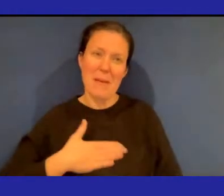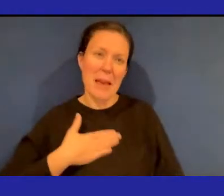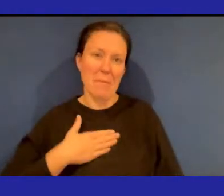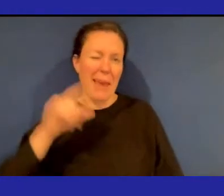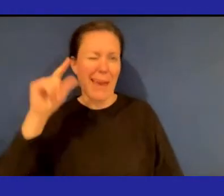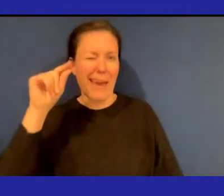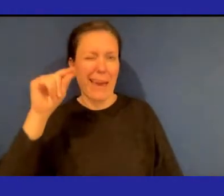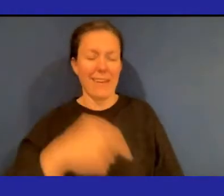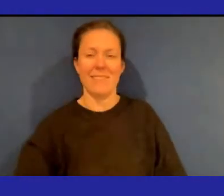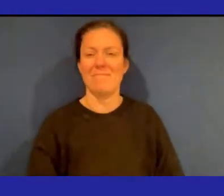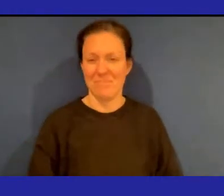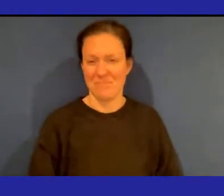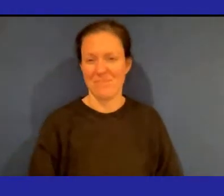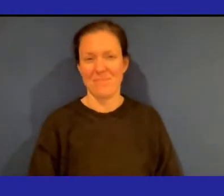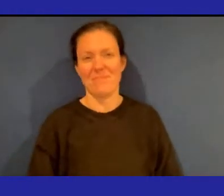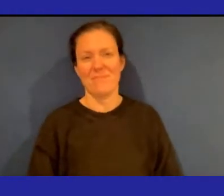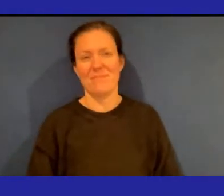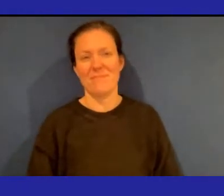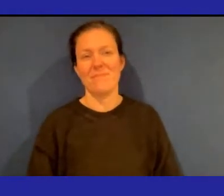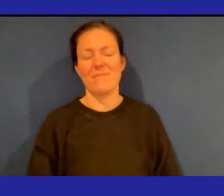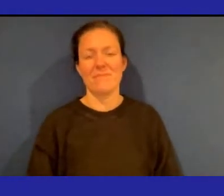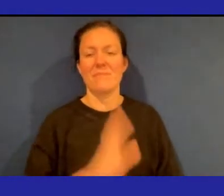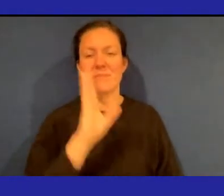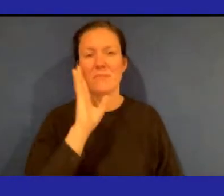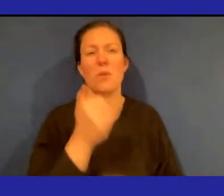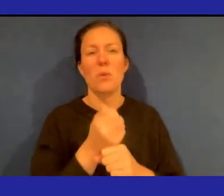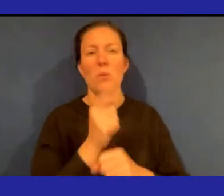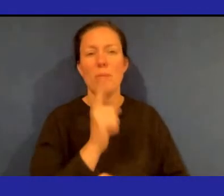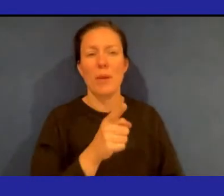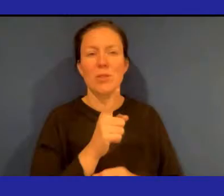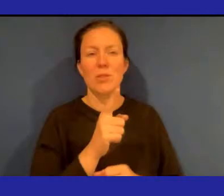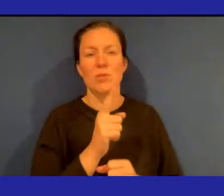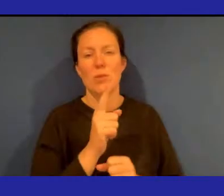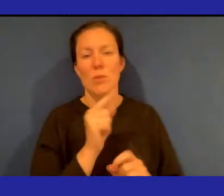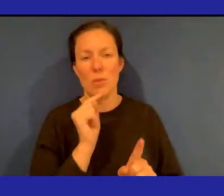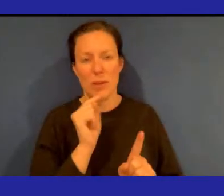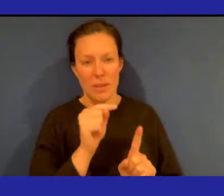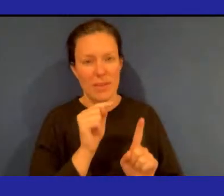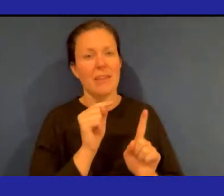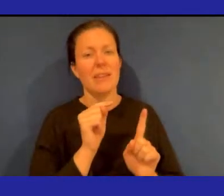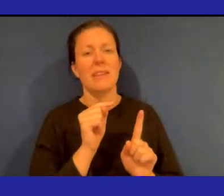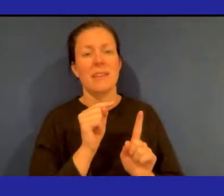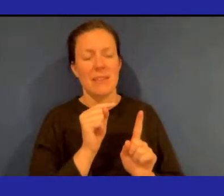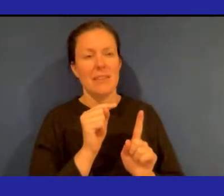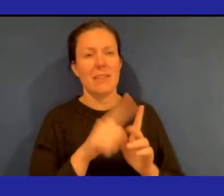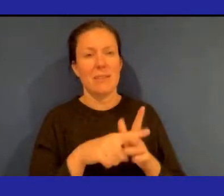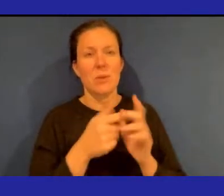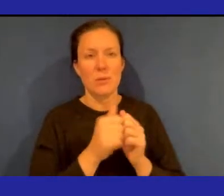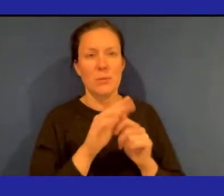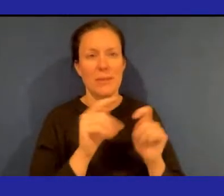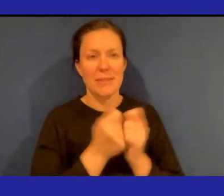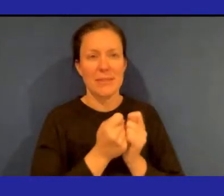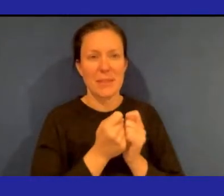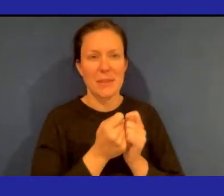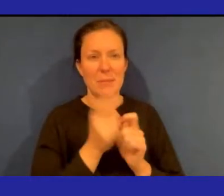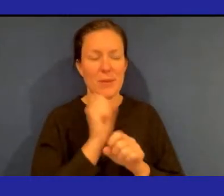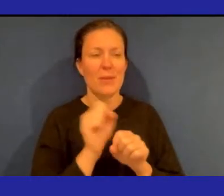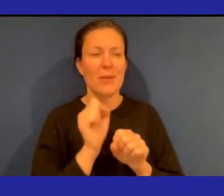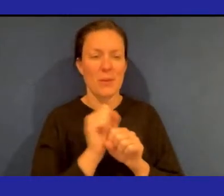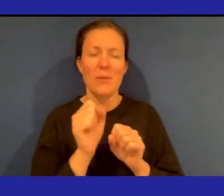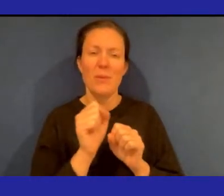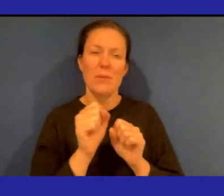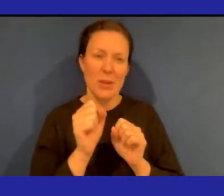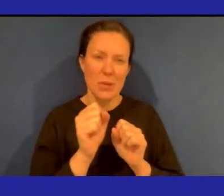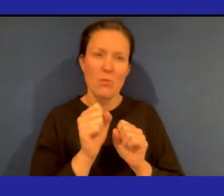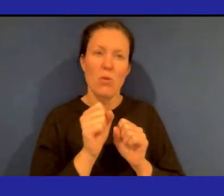So that way, and we gonna make sure that he's start with his team, and I know he gonna work Calethea hard